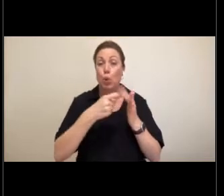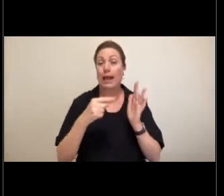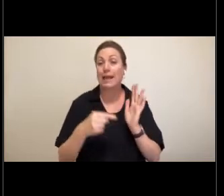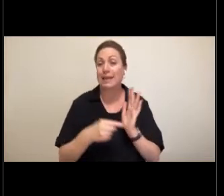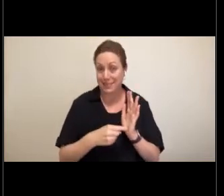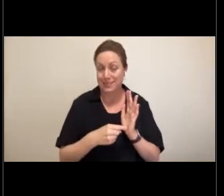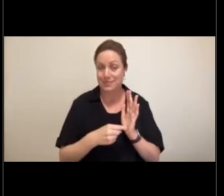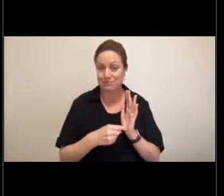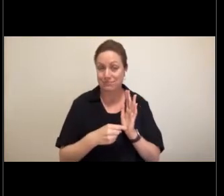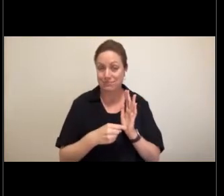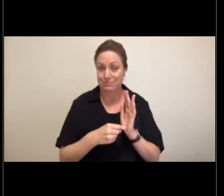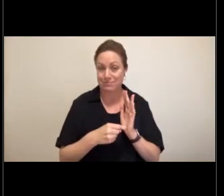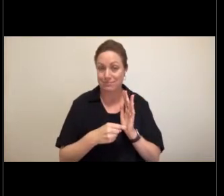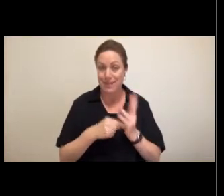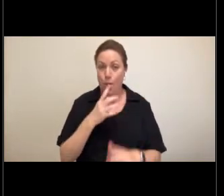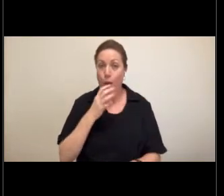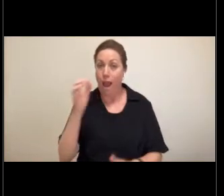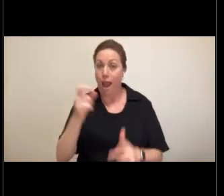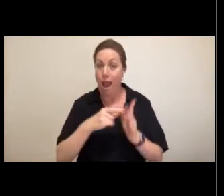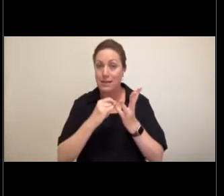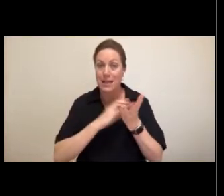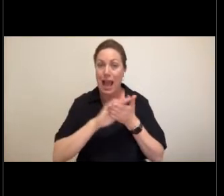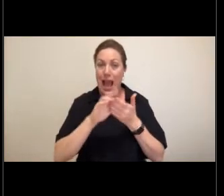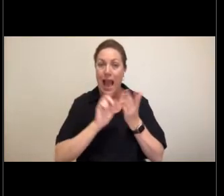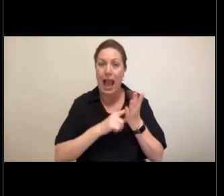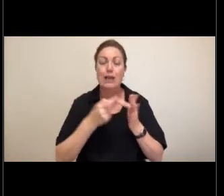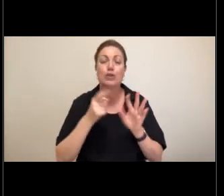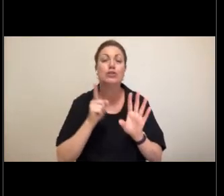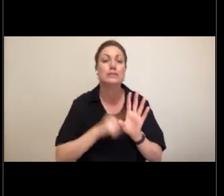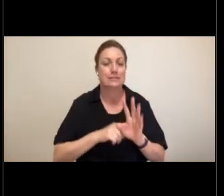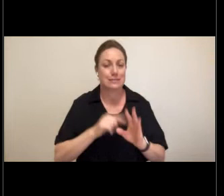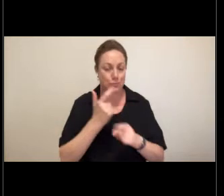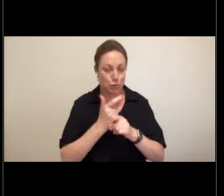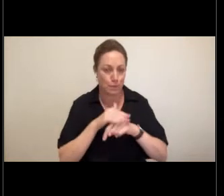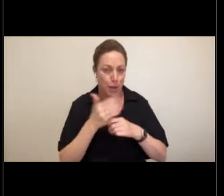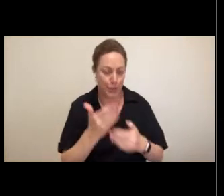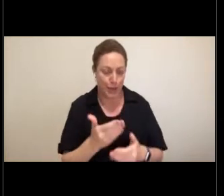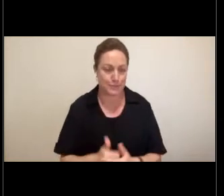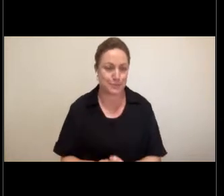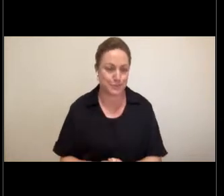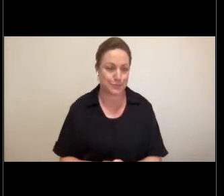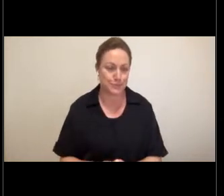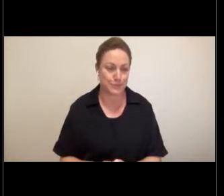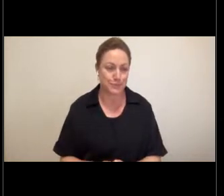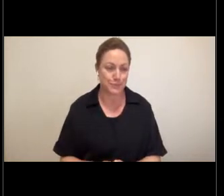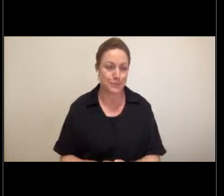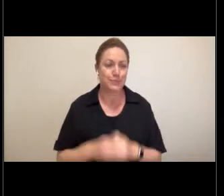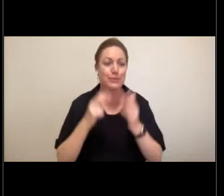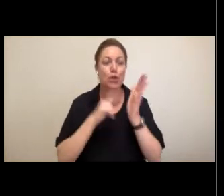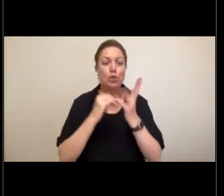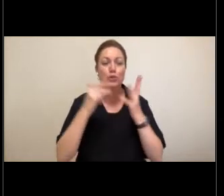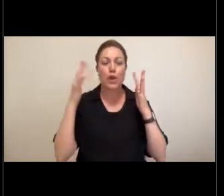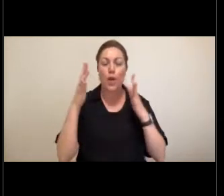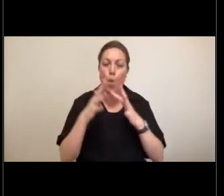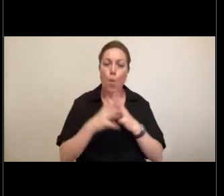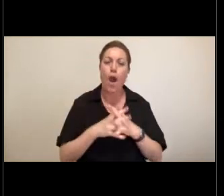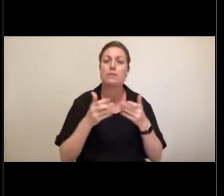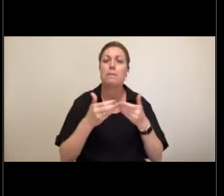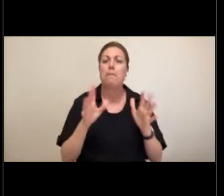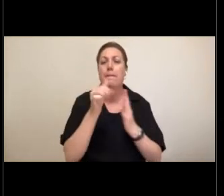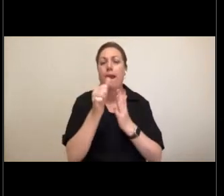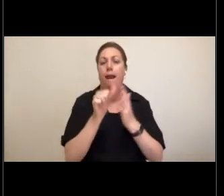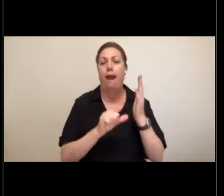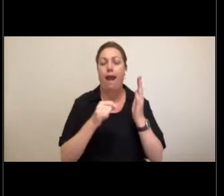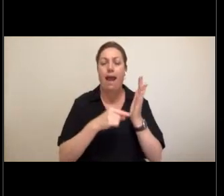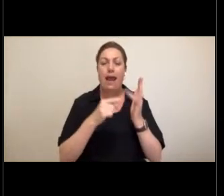Thanks, David. Hi, everybody. So the New South Wales Government Public Art Toolkit has been developed by Create